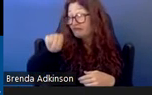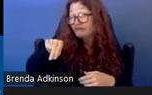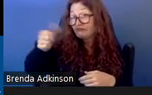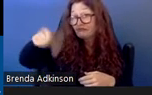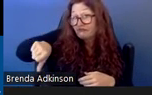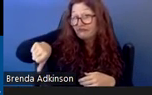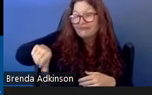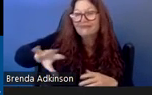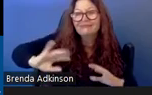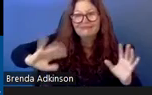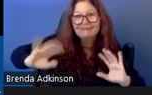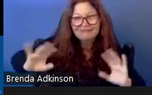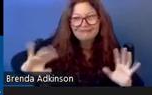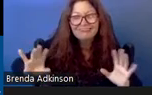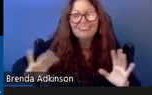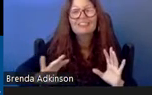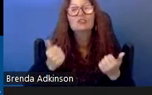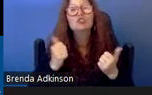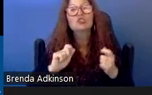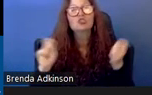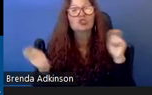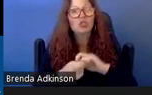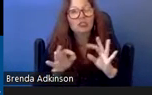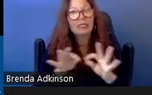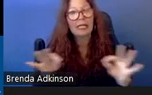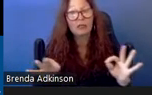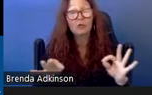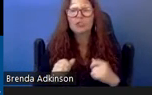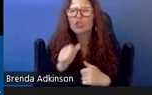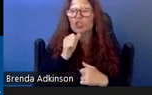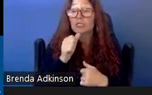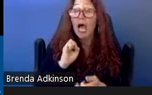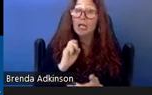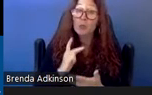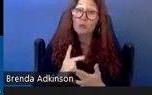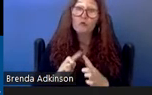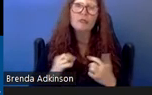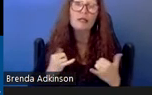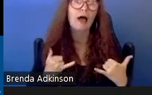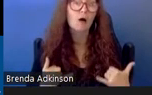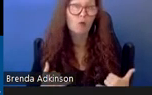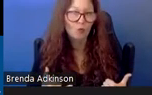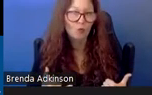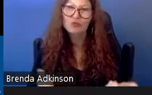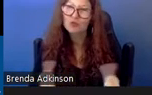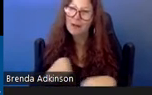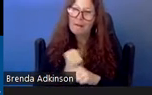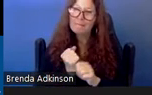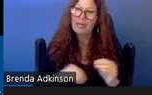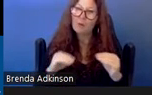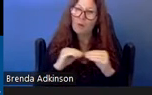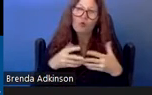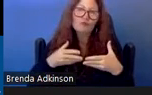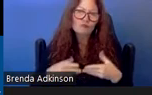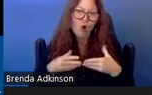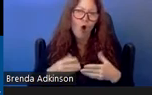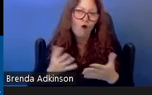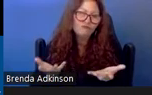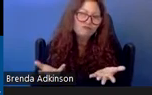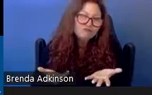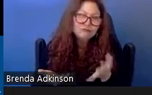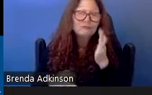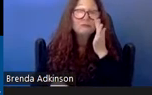to say you're not approved at this time type language. And another thing that when we look at our systems